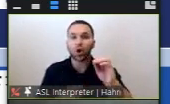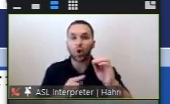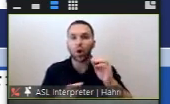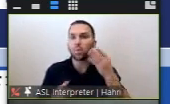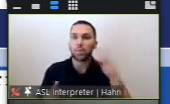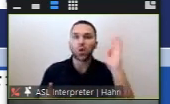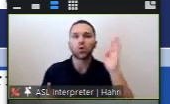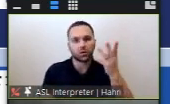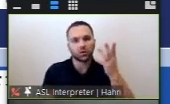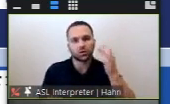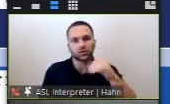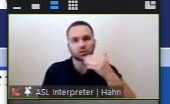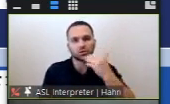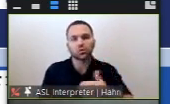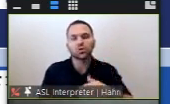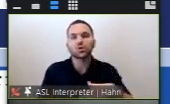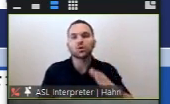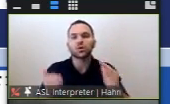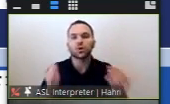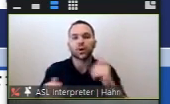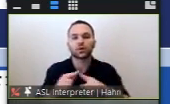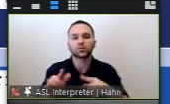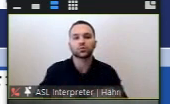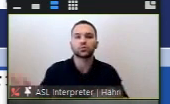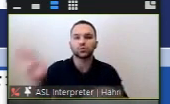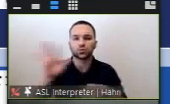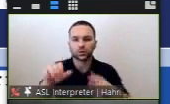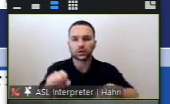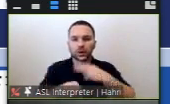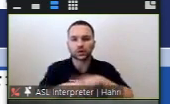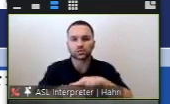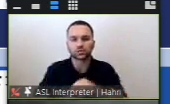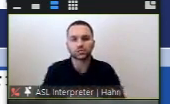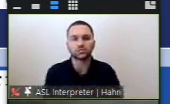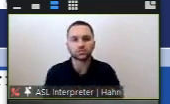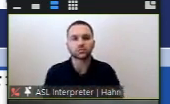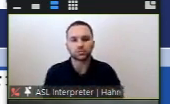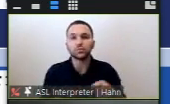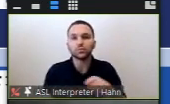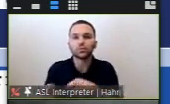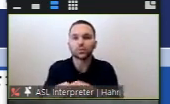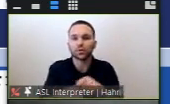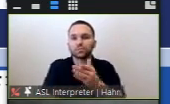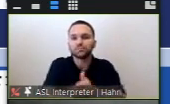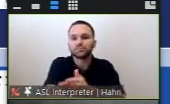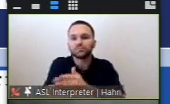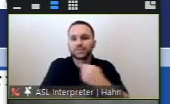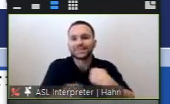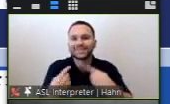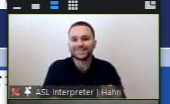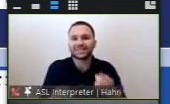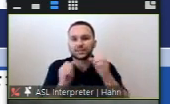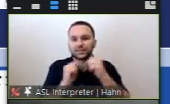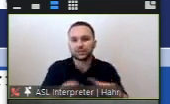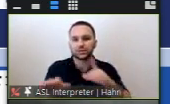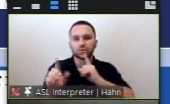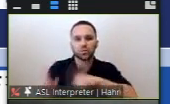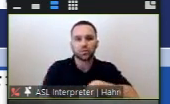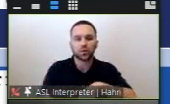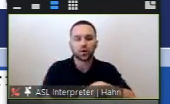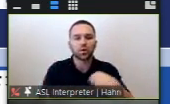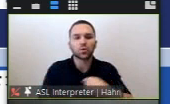it nationally. We have made progress since this report came out as well. So we pulled data from CIS, and we